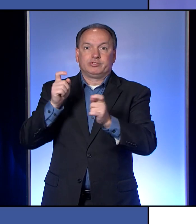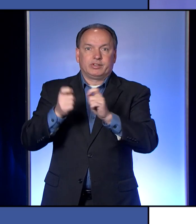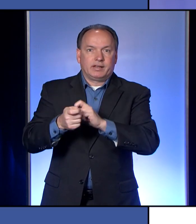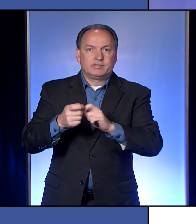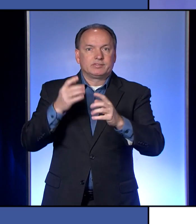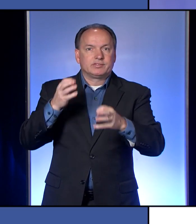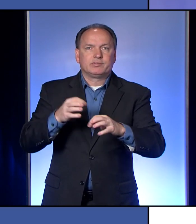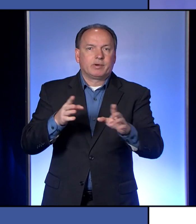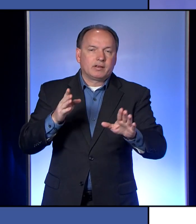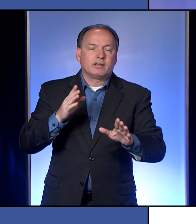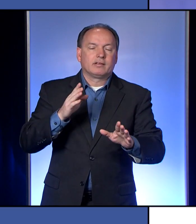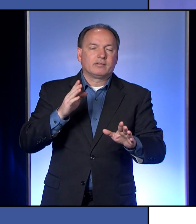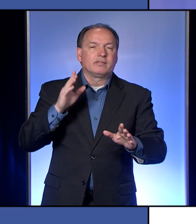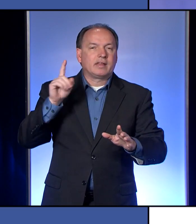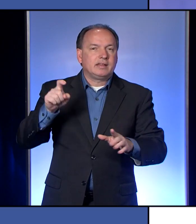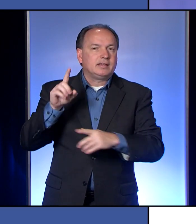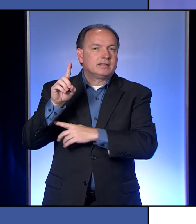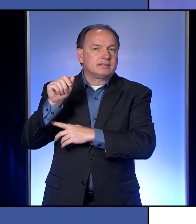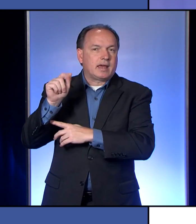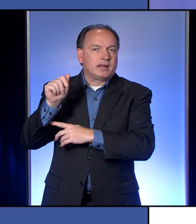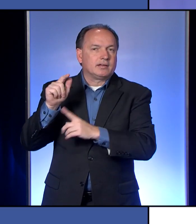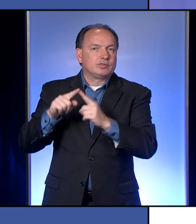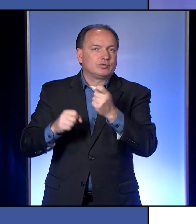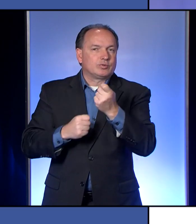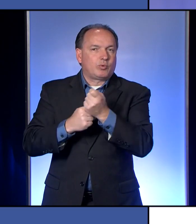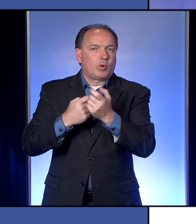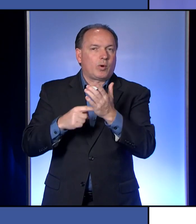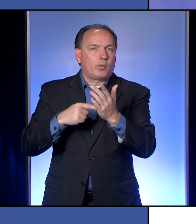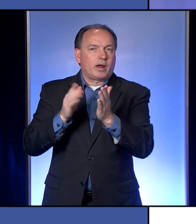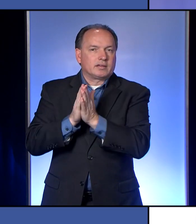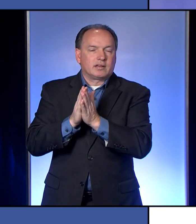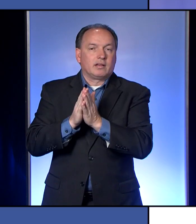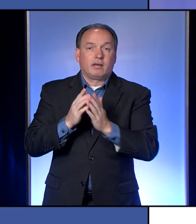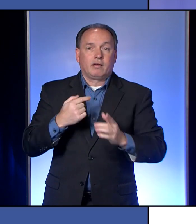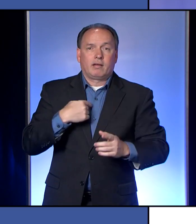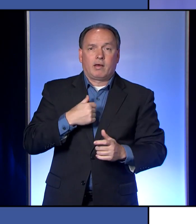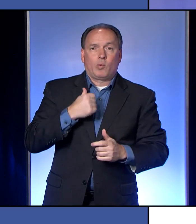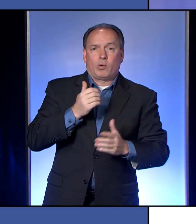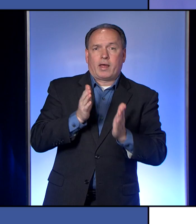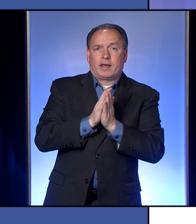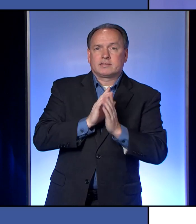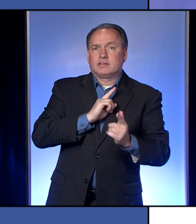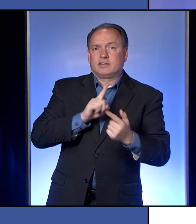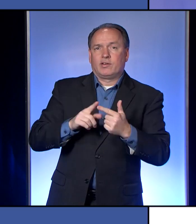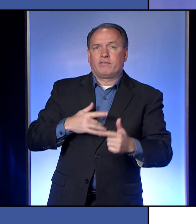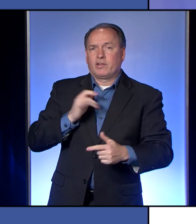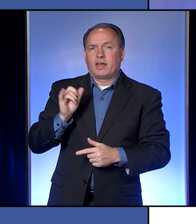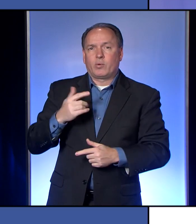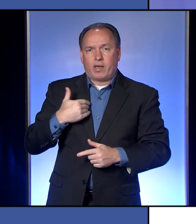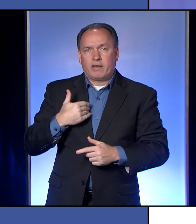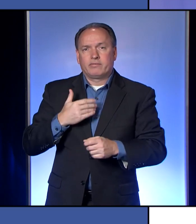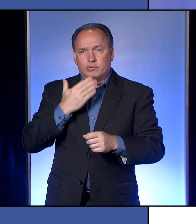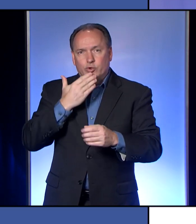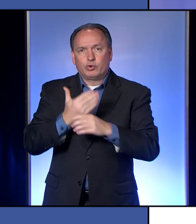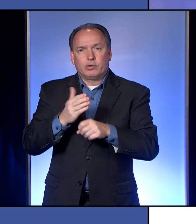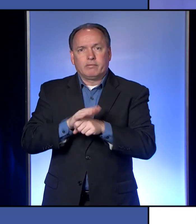so they need the data to support what we're asking. And I won't ask until I feel we have the data to support it also.